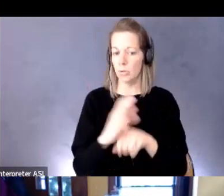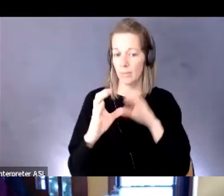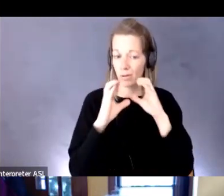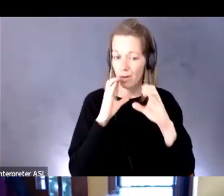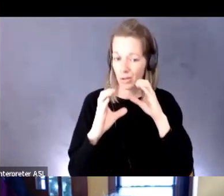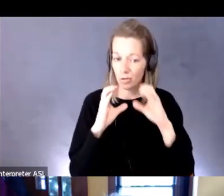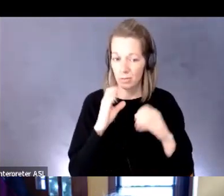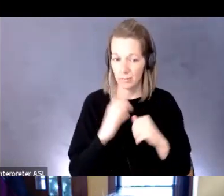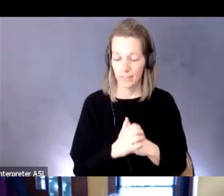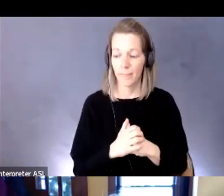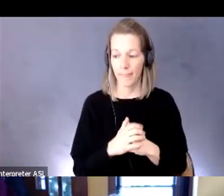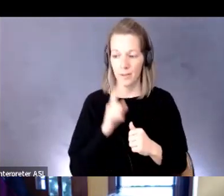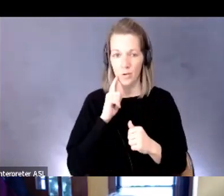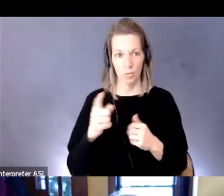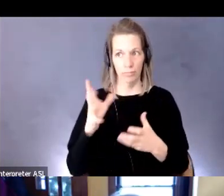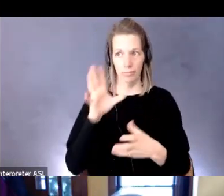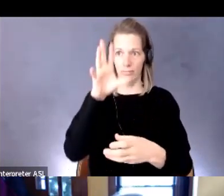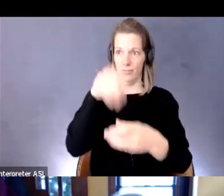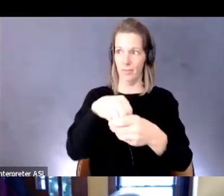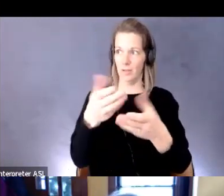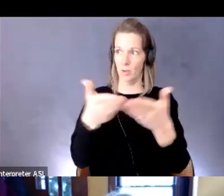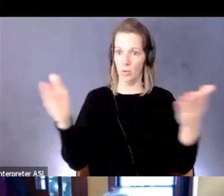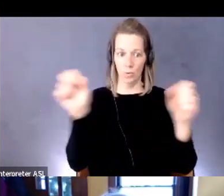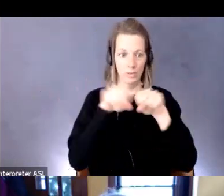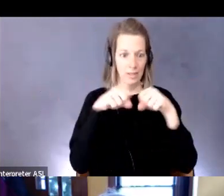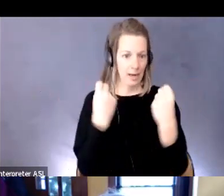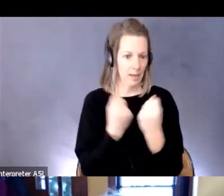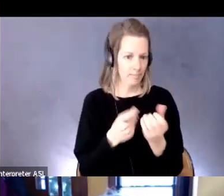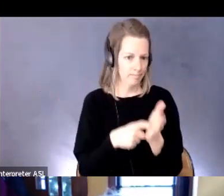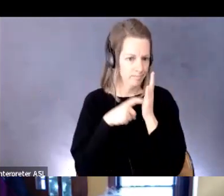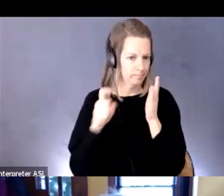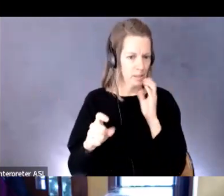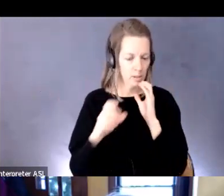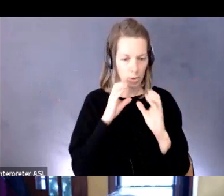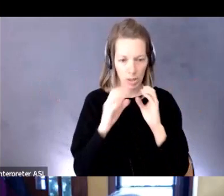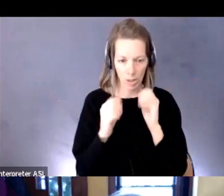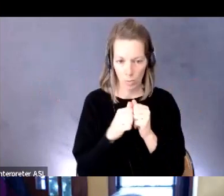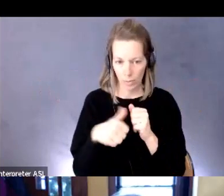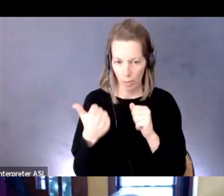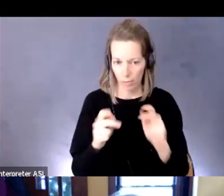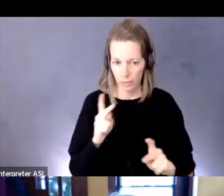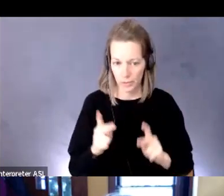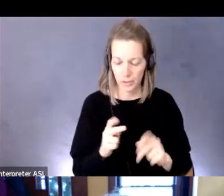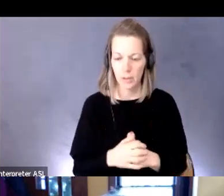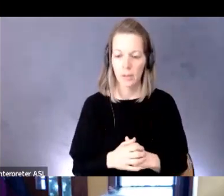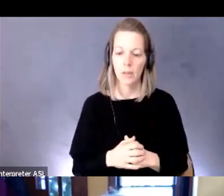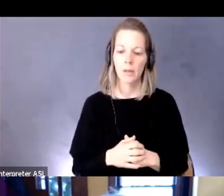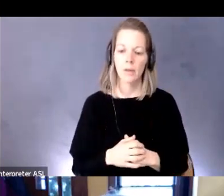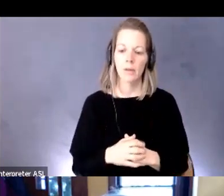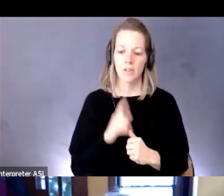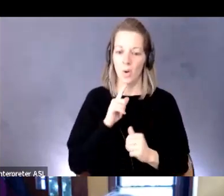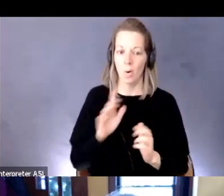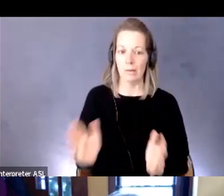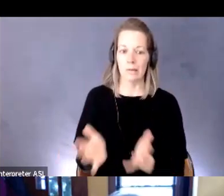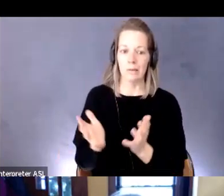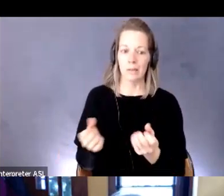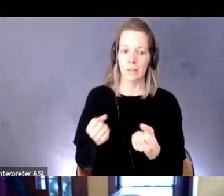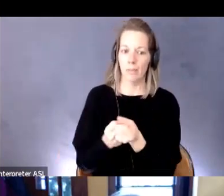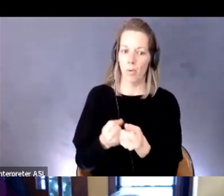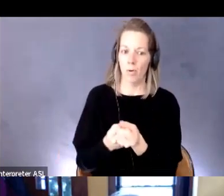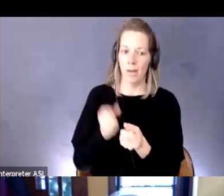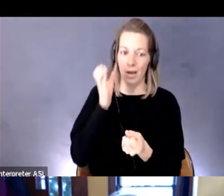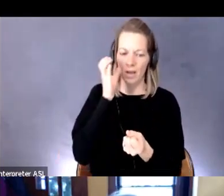our society, you need to be able to communicate with others. And so the promotion of that is so, so